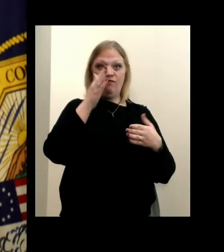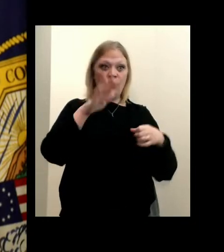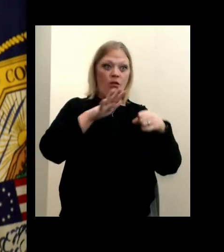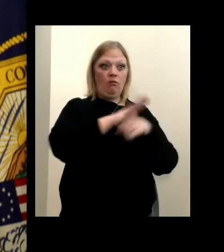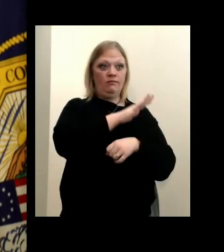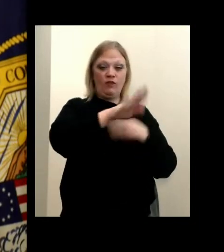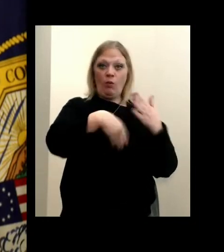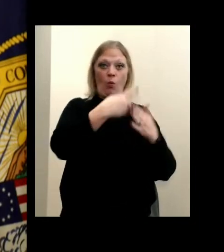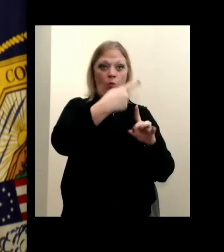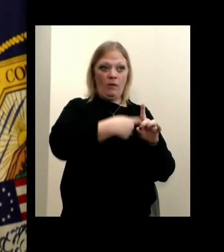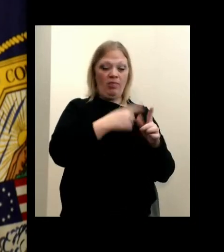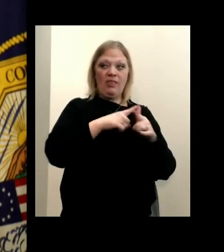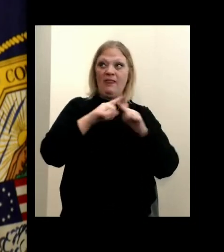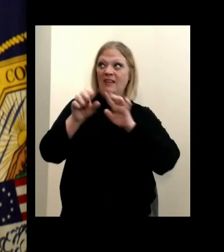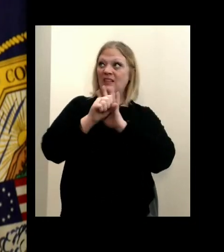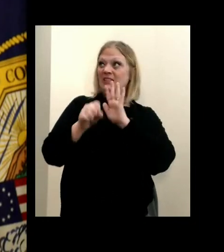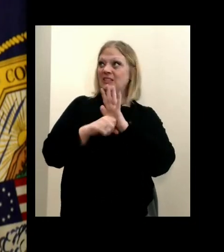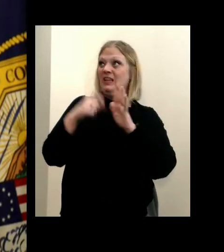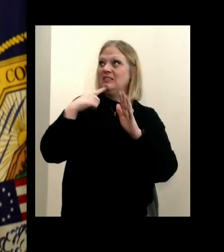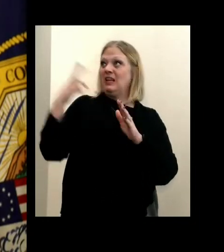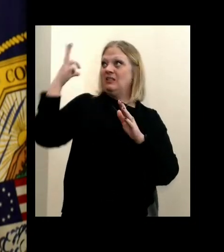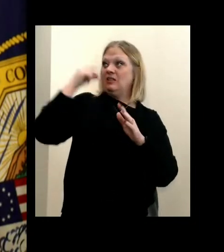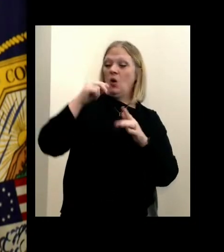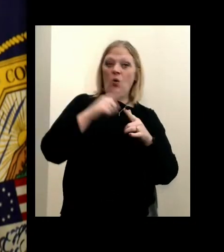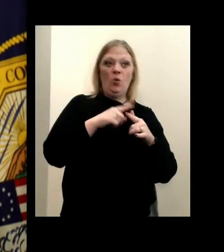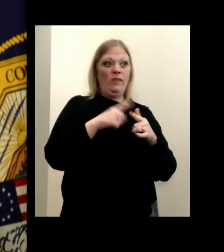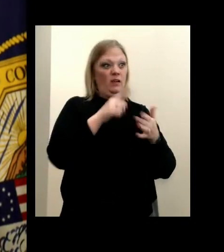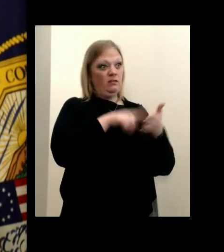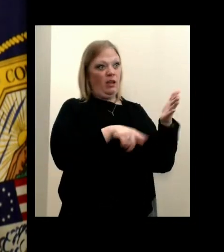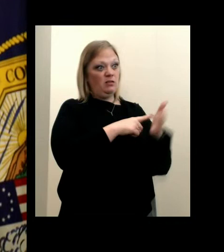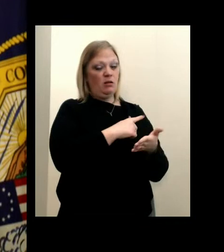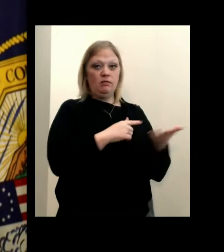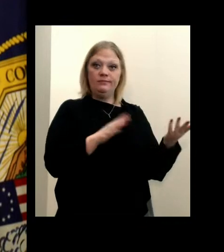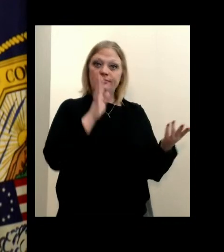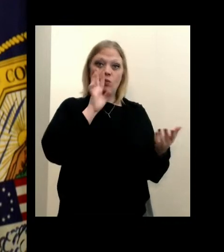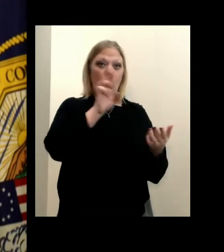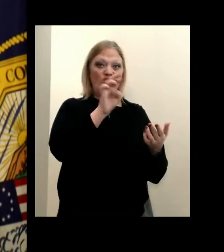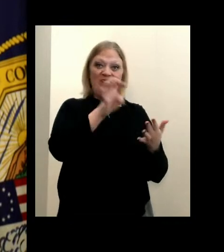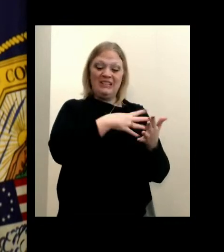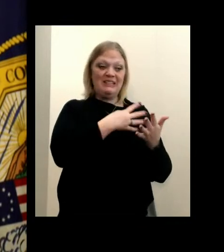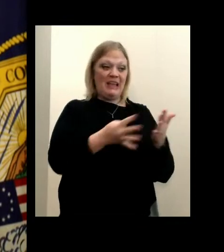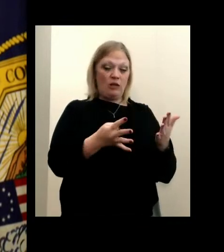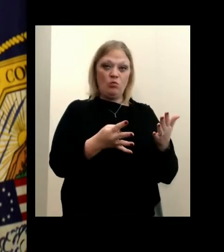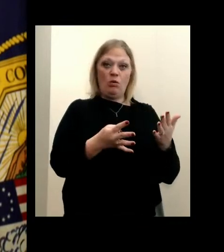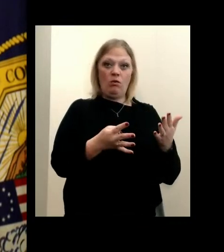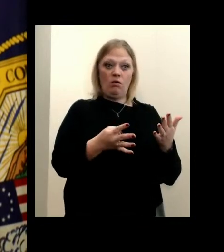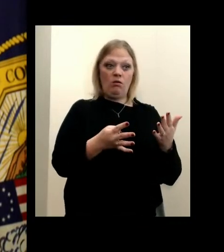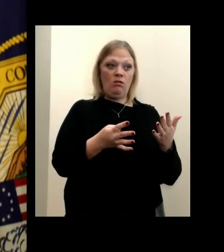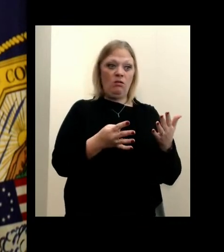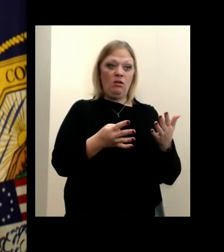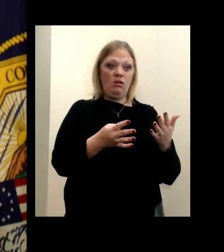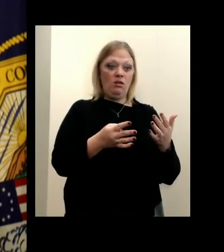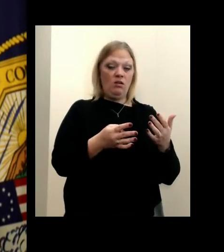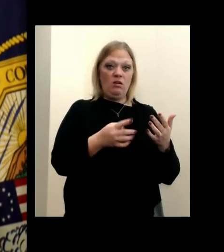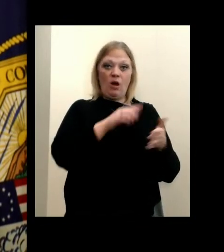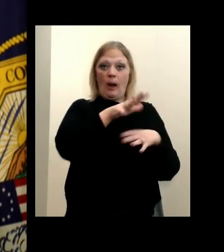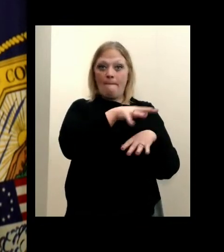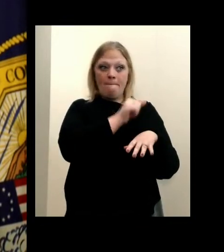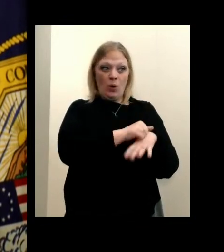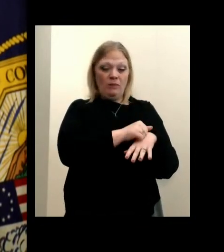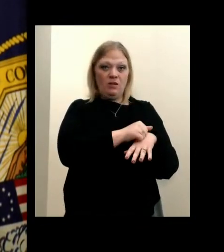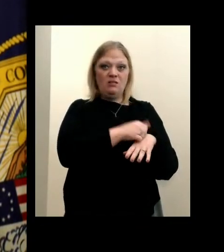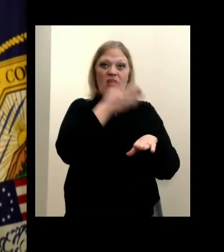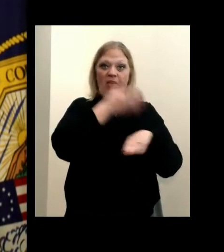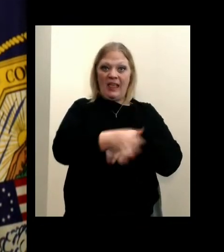and we had to cancel those appointments. We will reschedule the individuals who had canceled appointments and get those first once we get the new doses